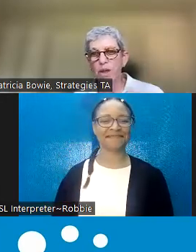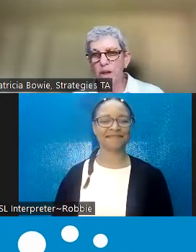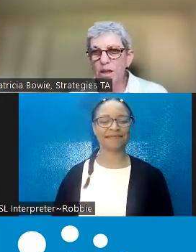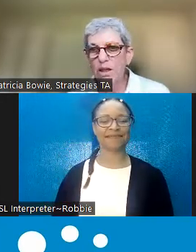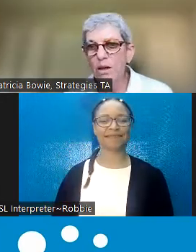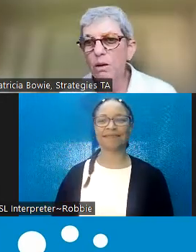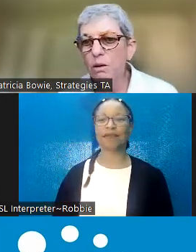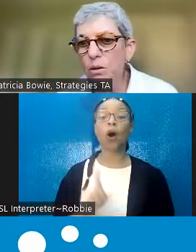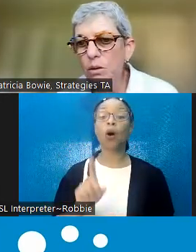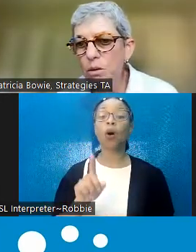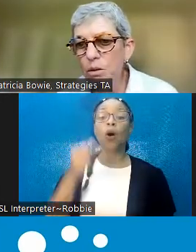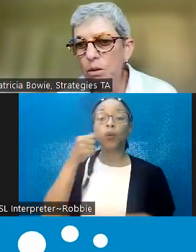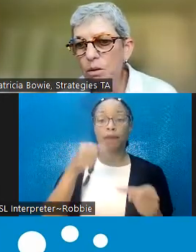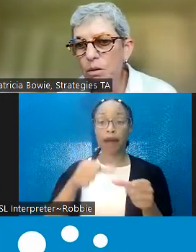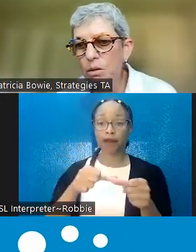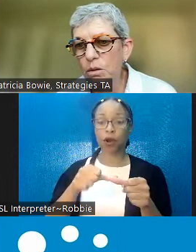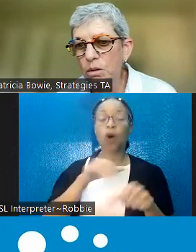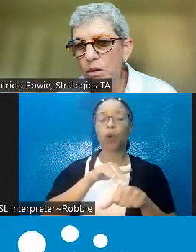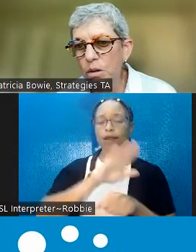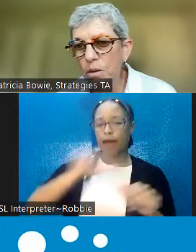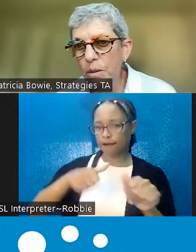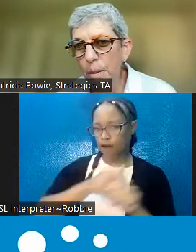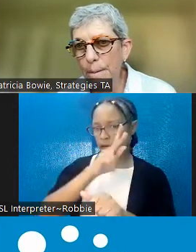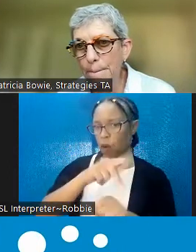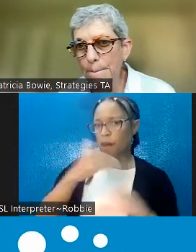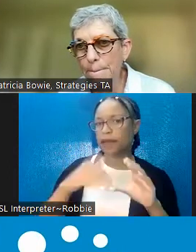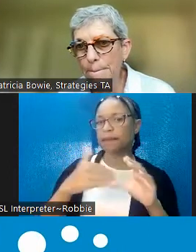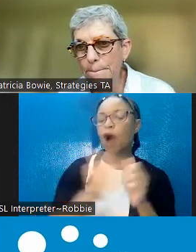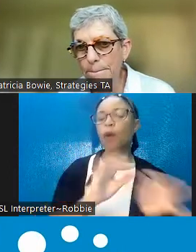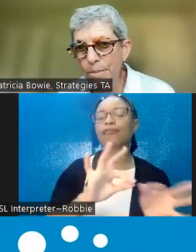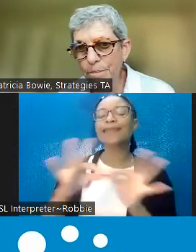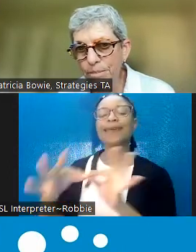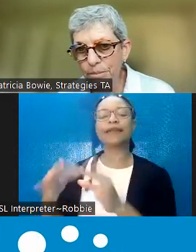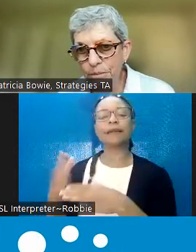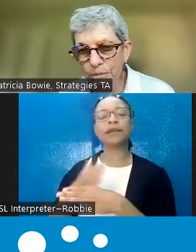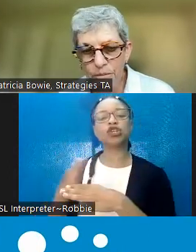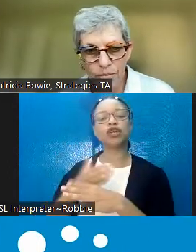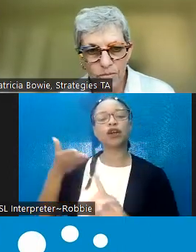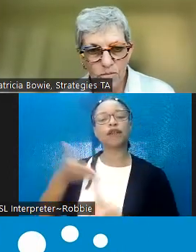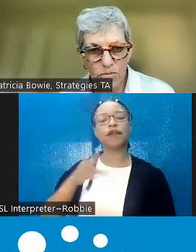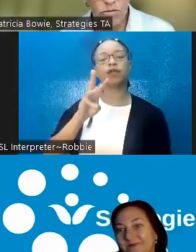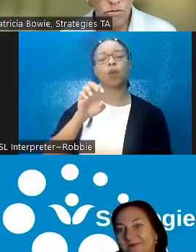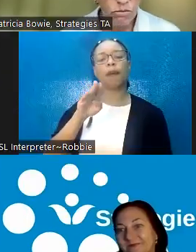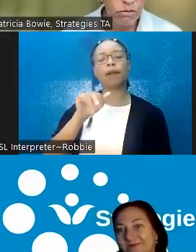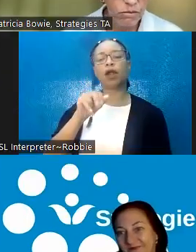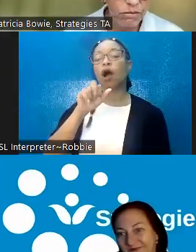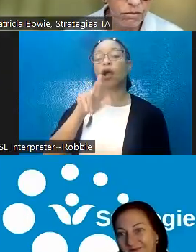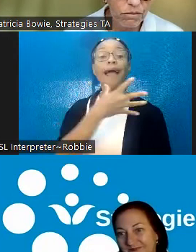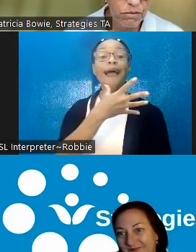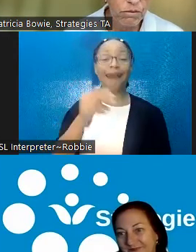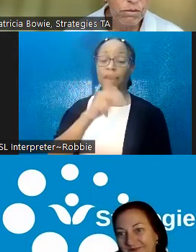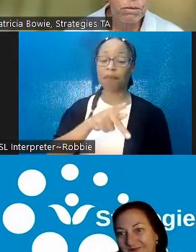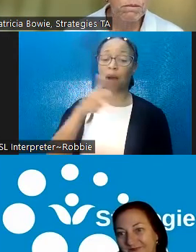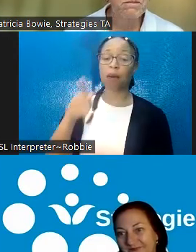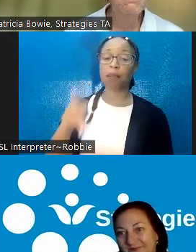And just as a reminder, we will send a follow-up email with links that have been shared in this webinar, as well as the PowerPoint and